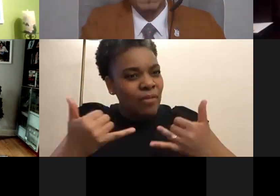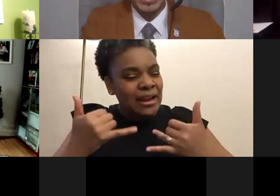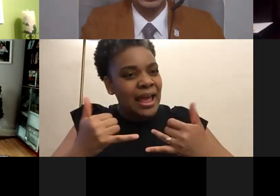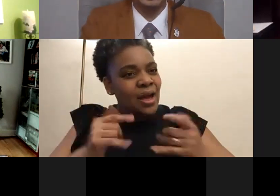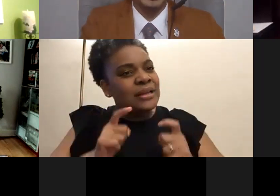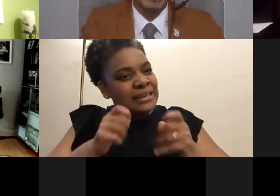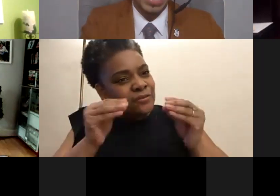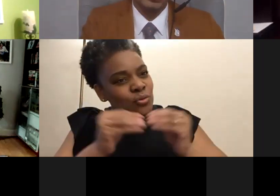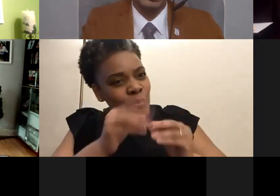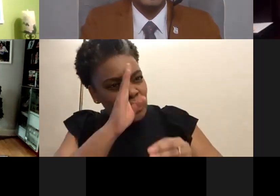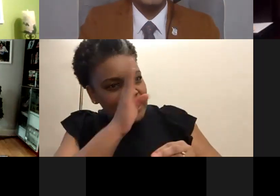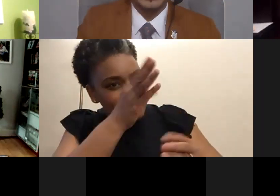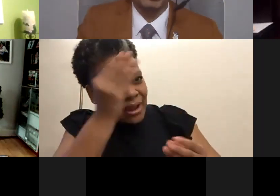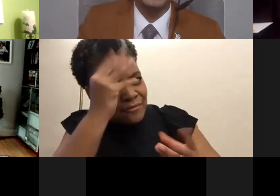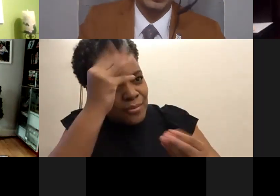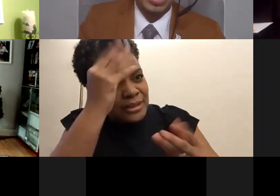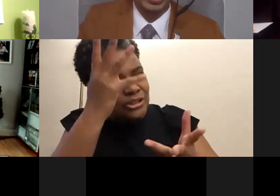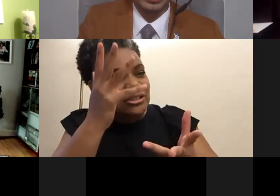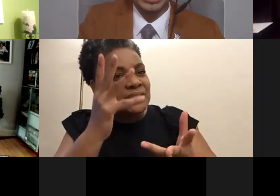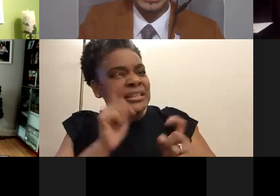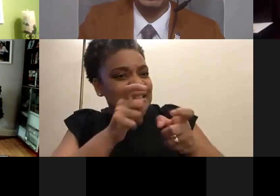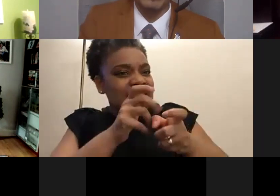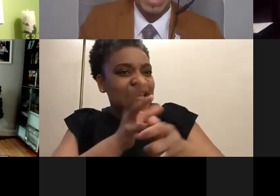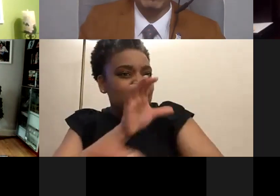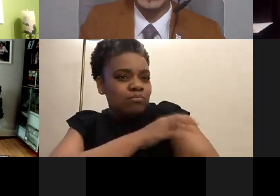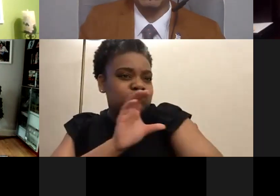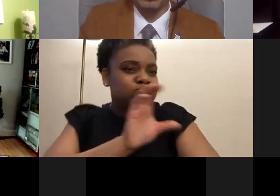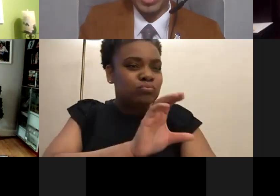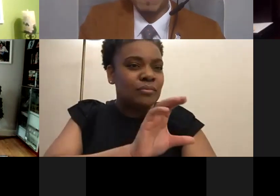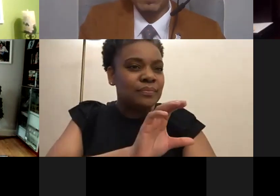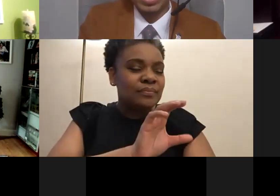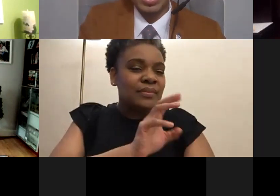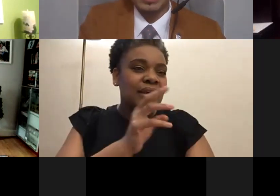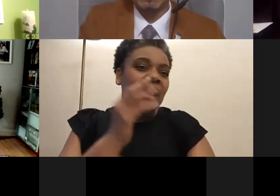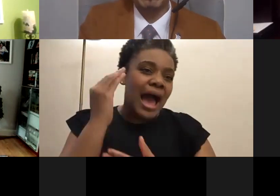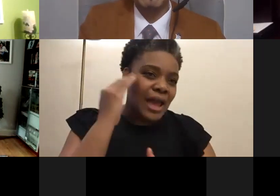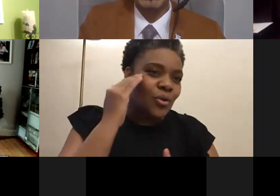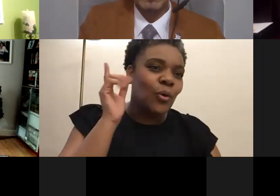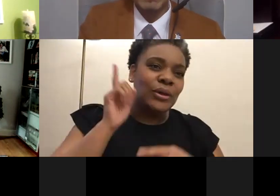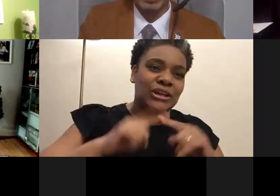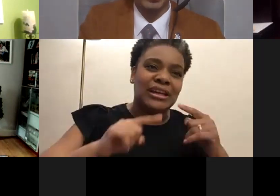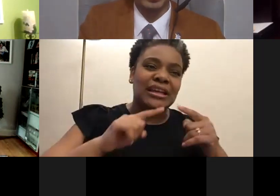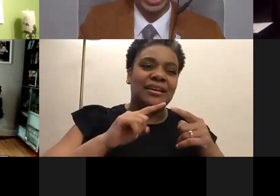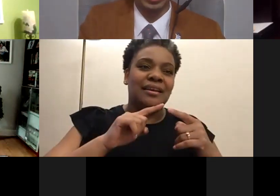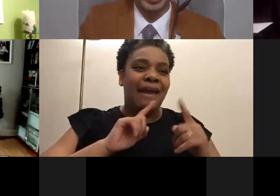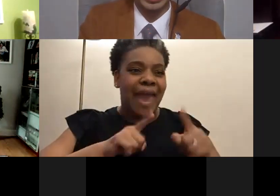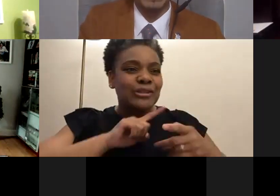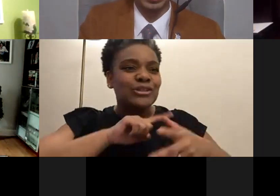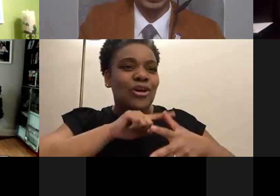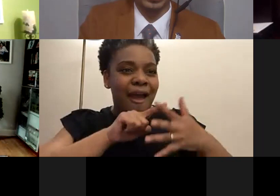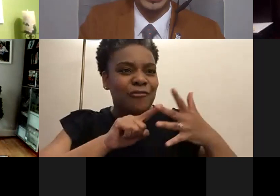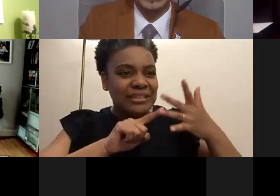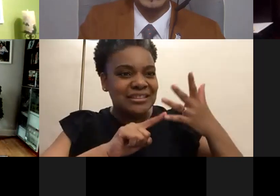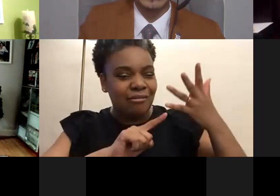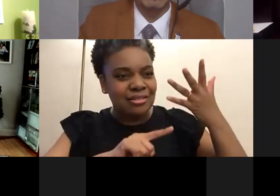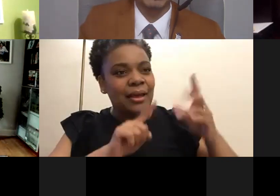direct information to empower. Now, we know that we couldn't get to every single thing, but we do want to leave